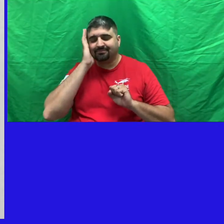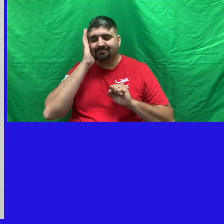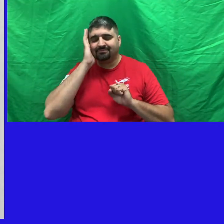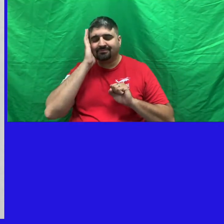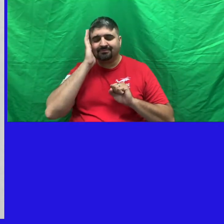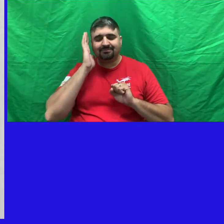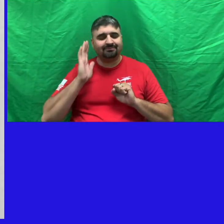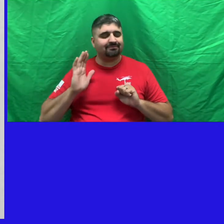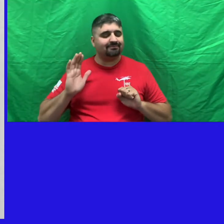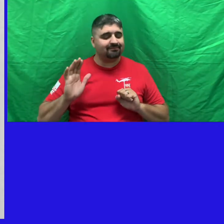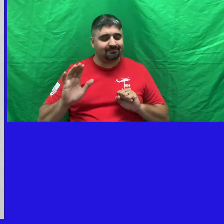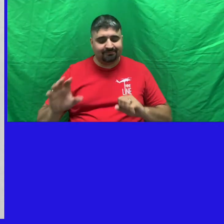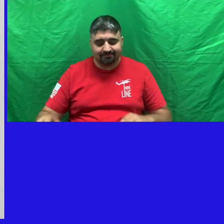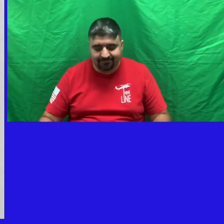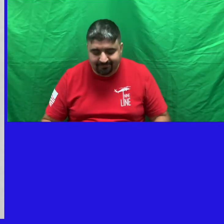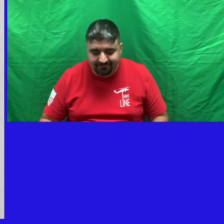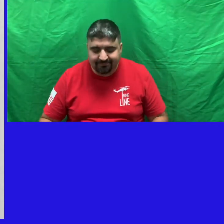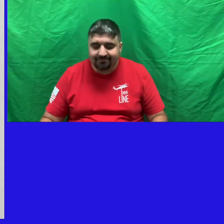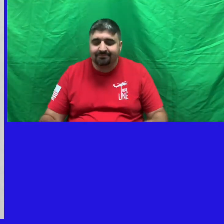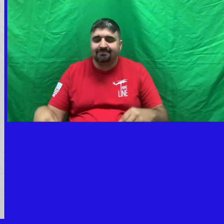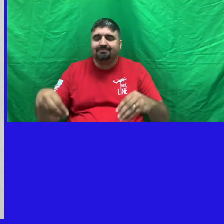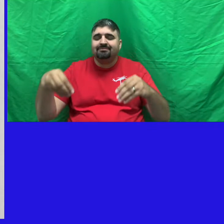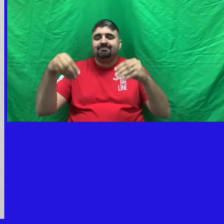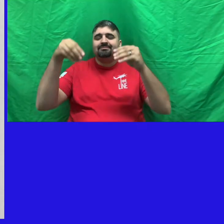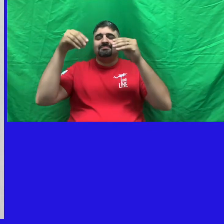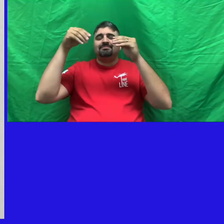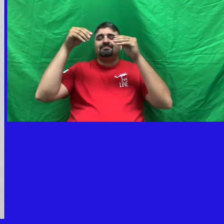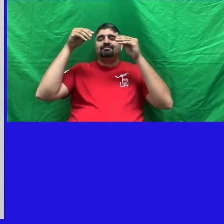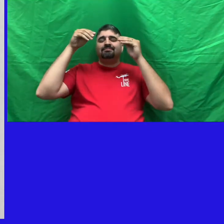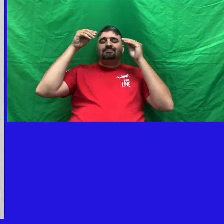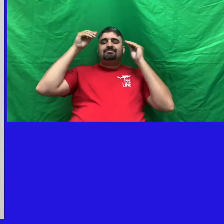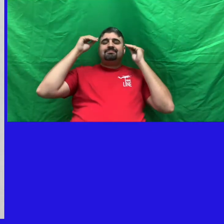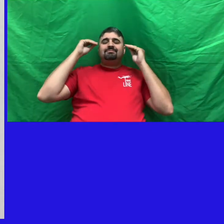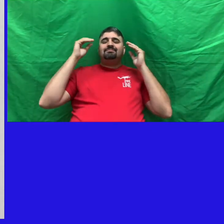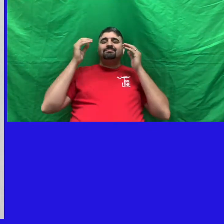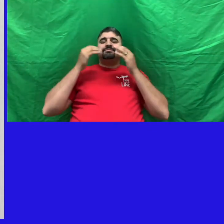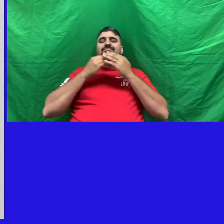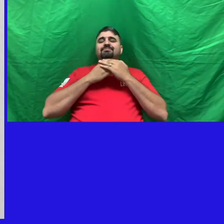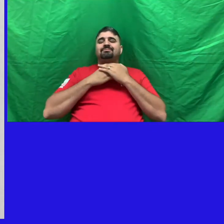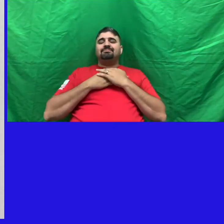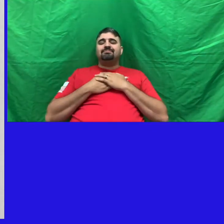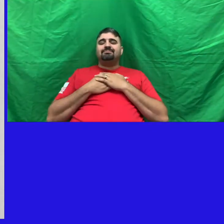the covers over his head and he fell asleep.